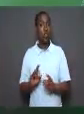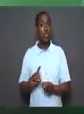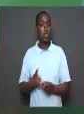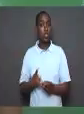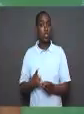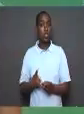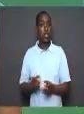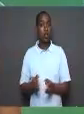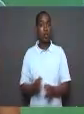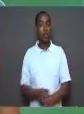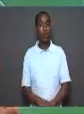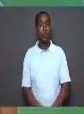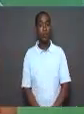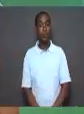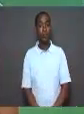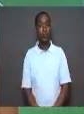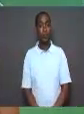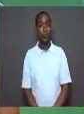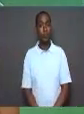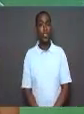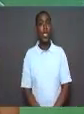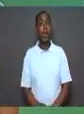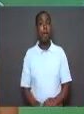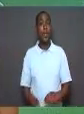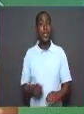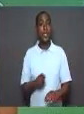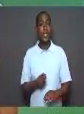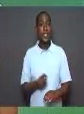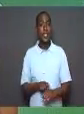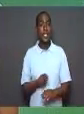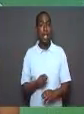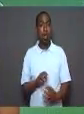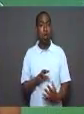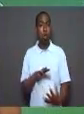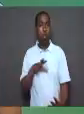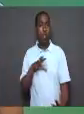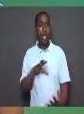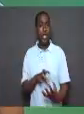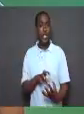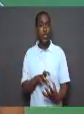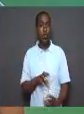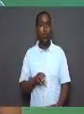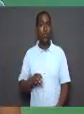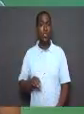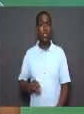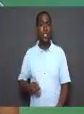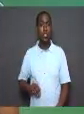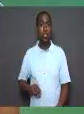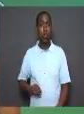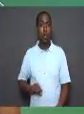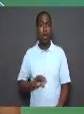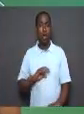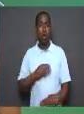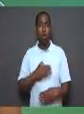food. At this point, contractions of the stomach wall push